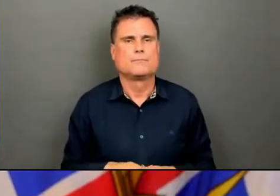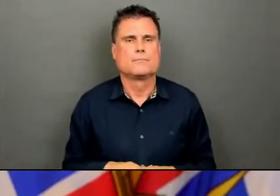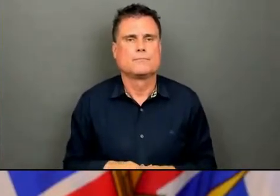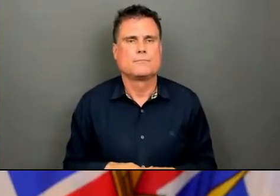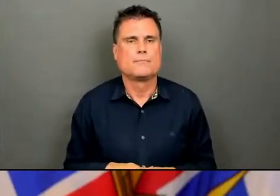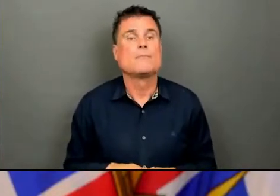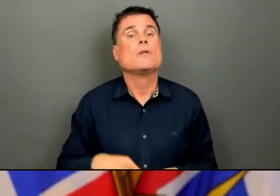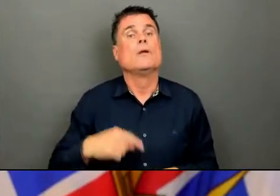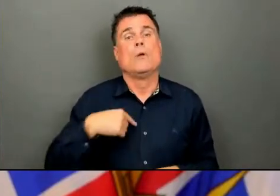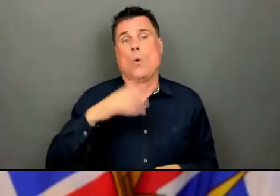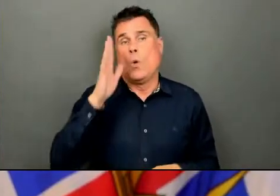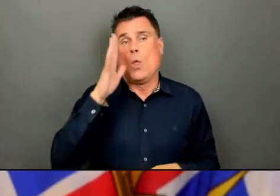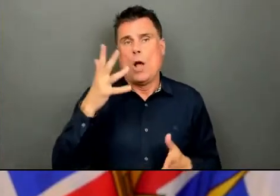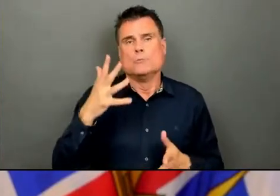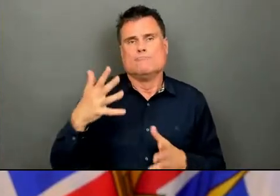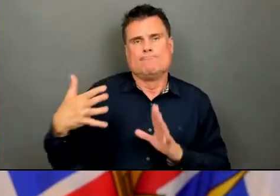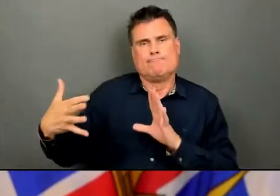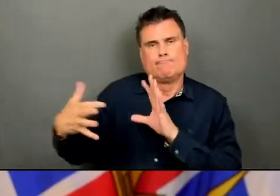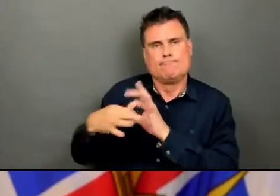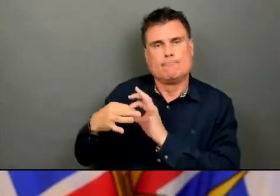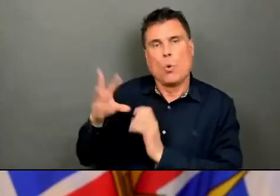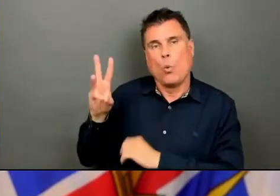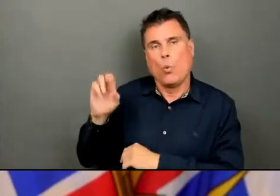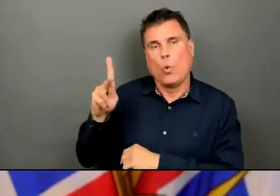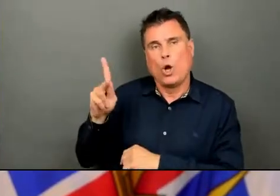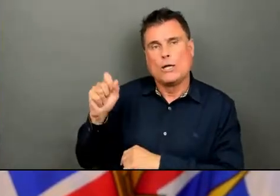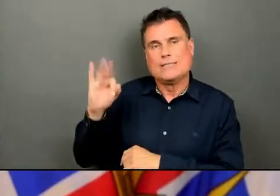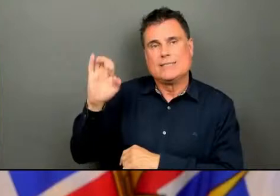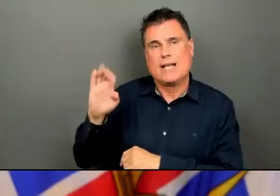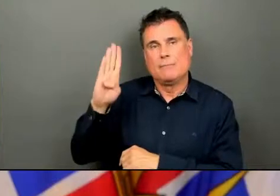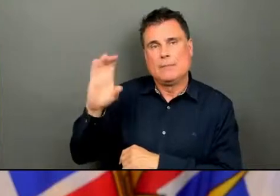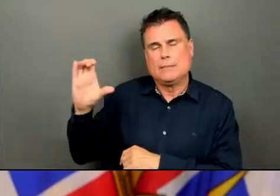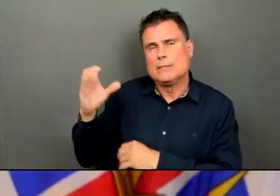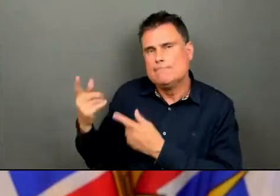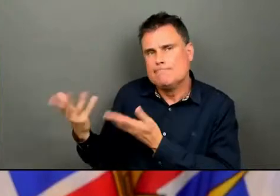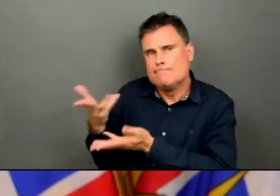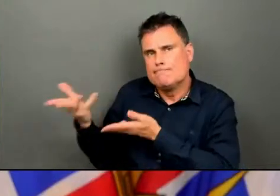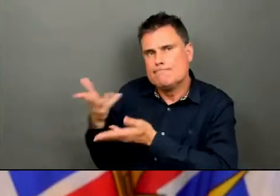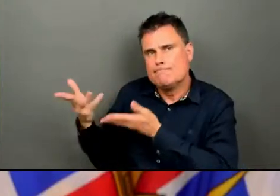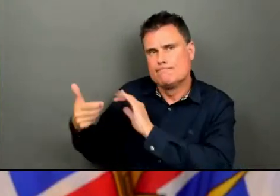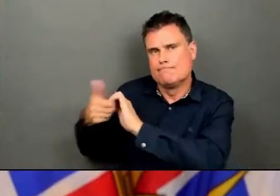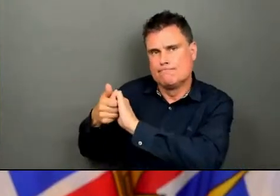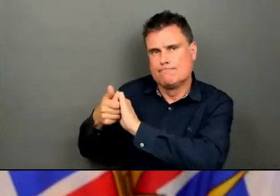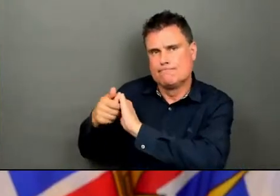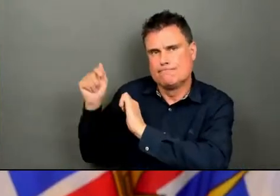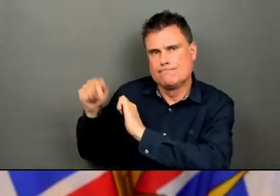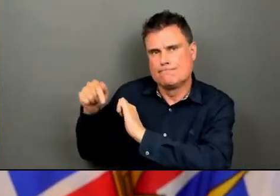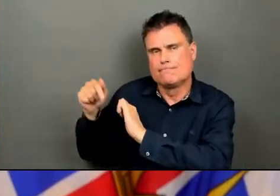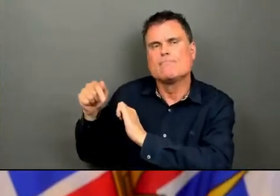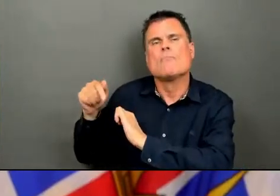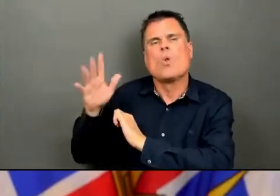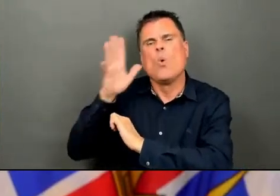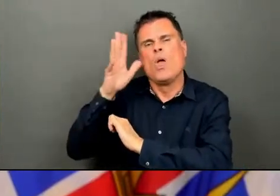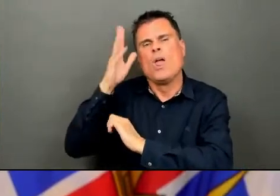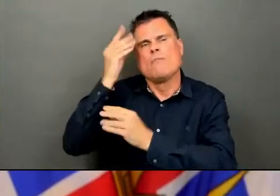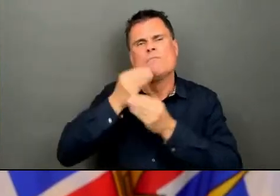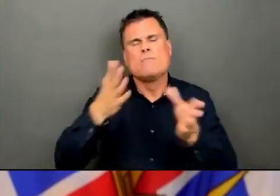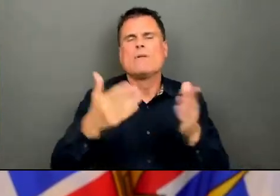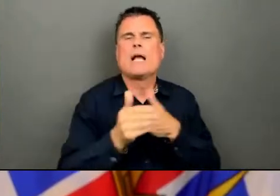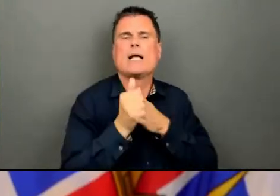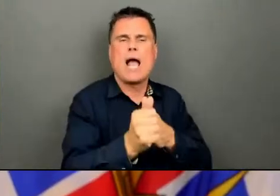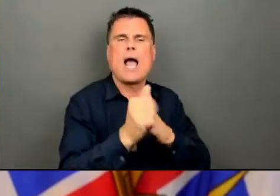to make this transition, and then we will be providing detailed guidance on these general communicable disease plans in the coming